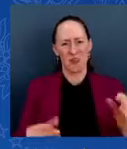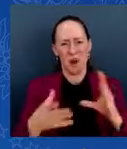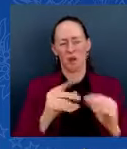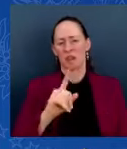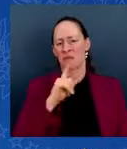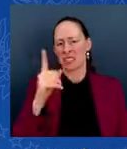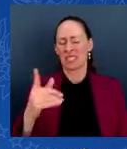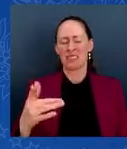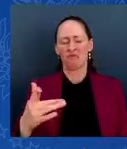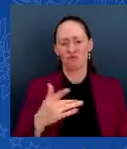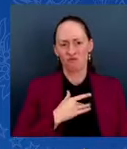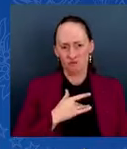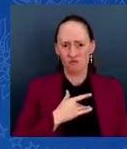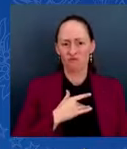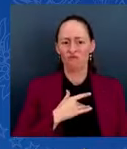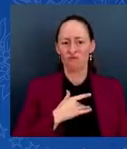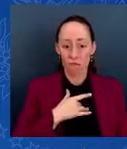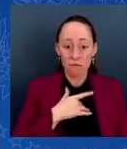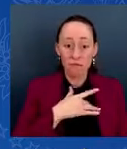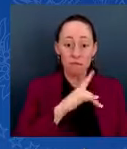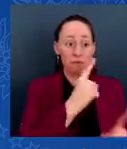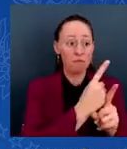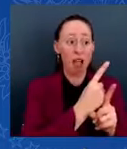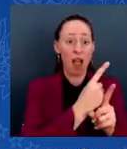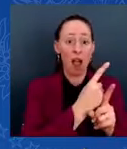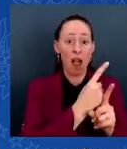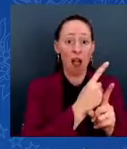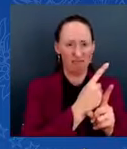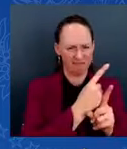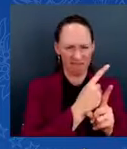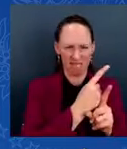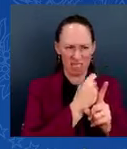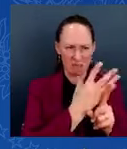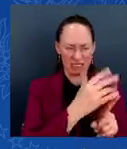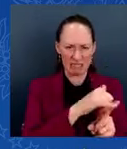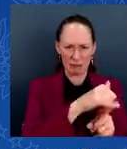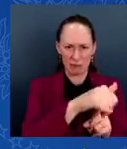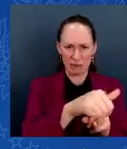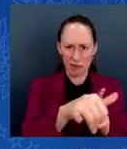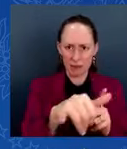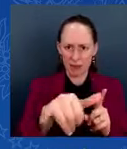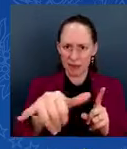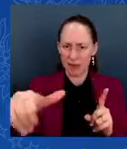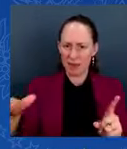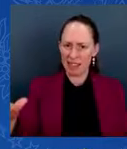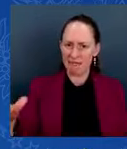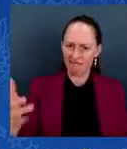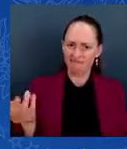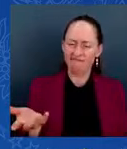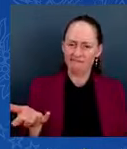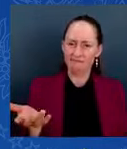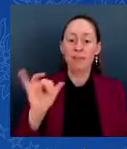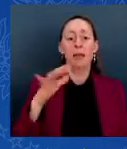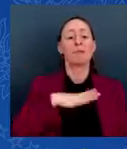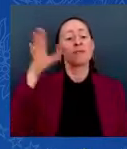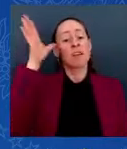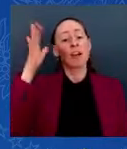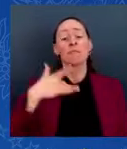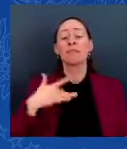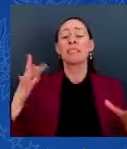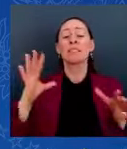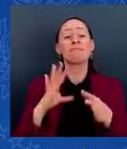Americans. People like my dad used to lay in bed at night when they lost his insurance as the company he worked